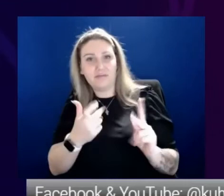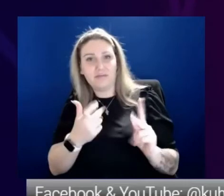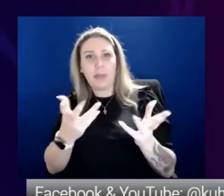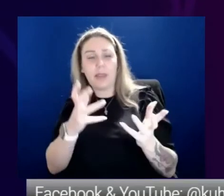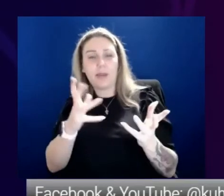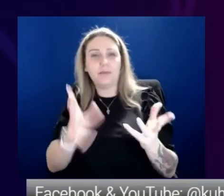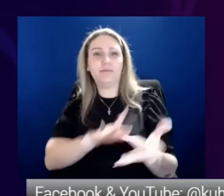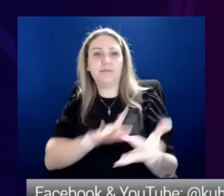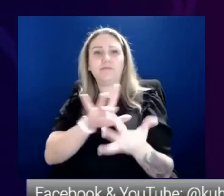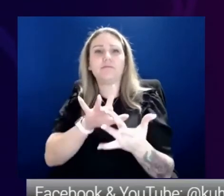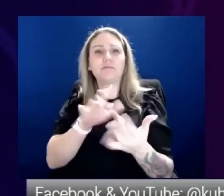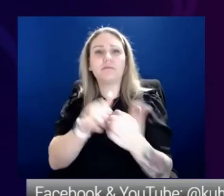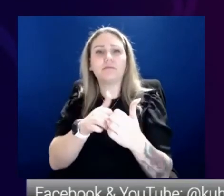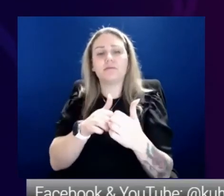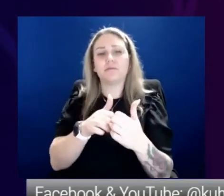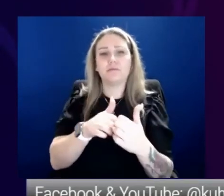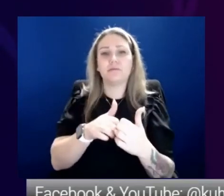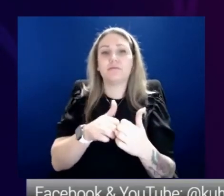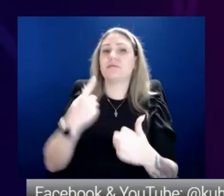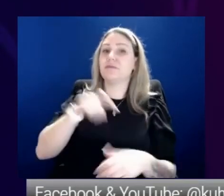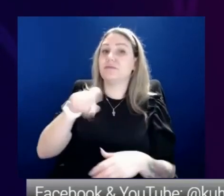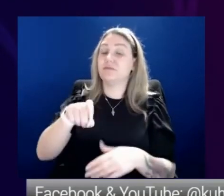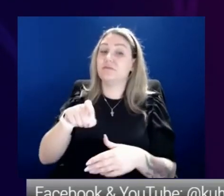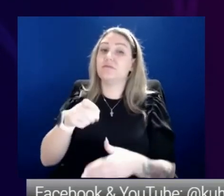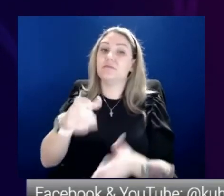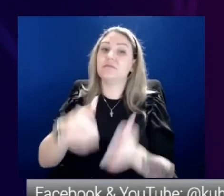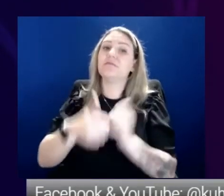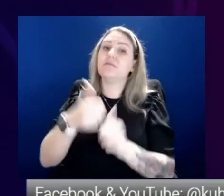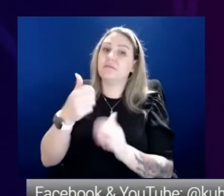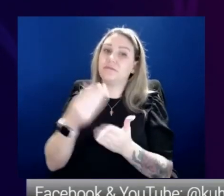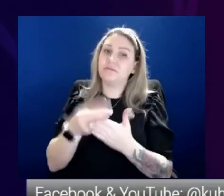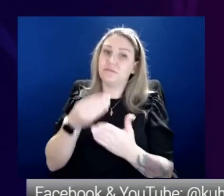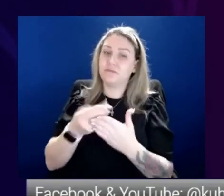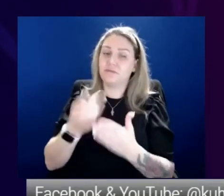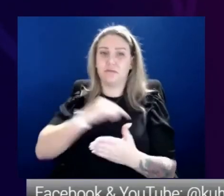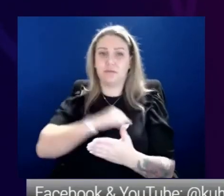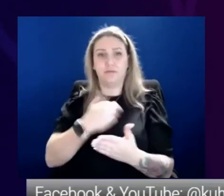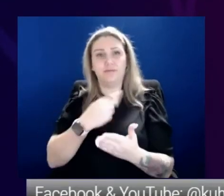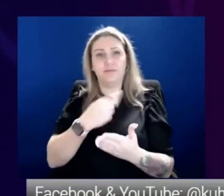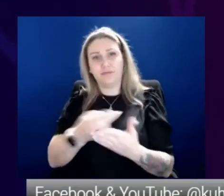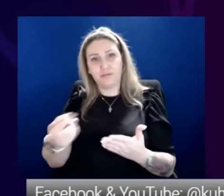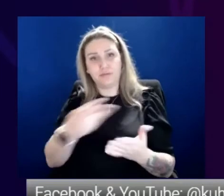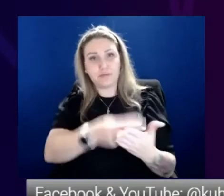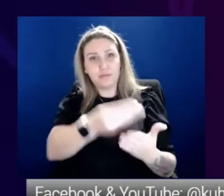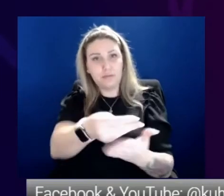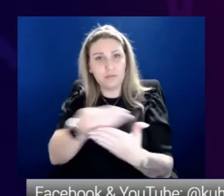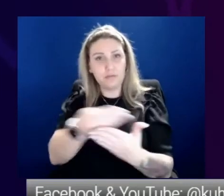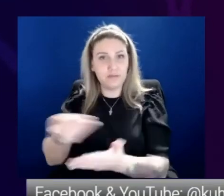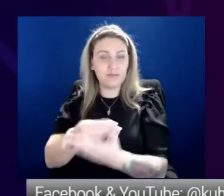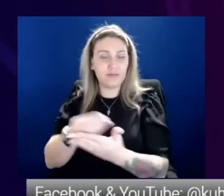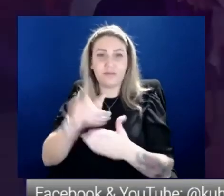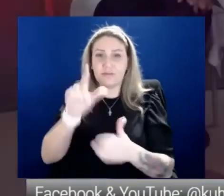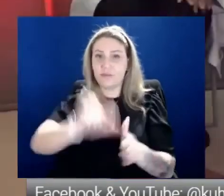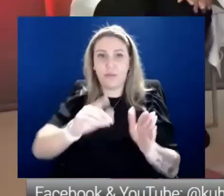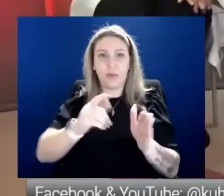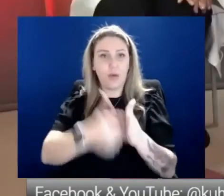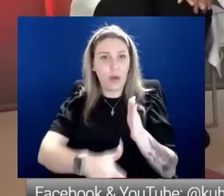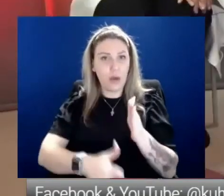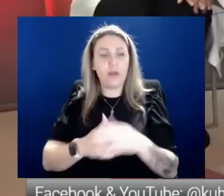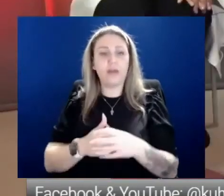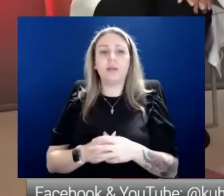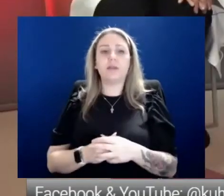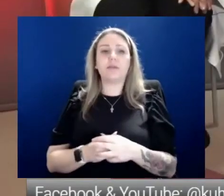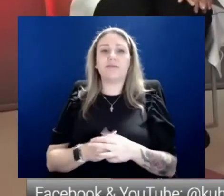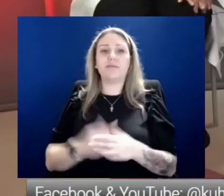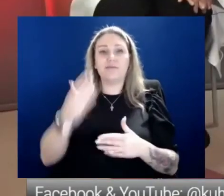what we need most is money. We have sources to buy books at very low cost. So it's best for us to